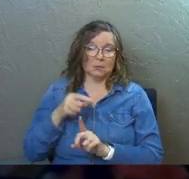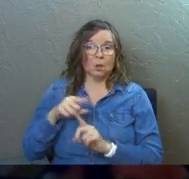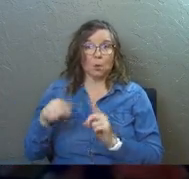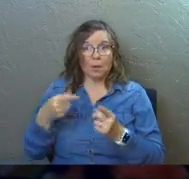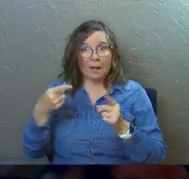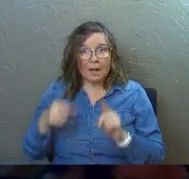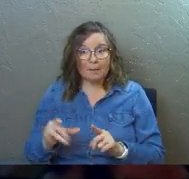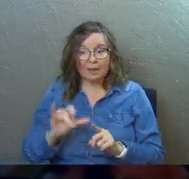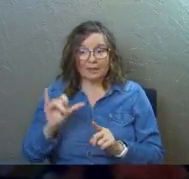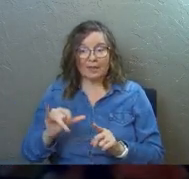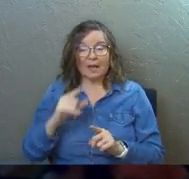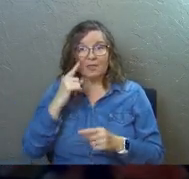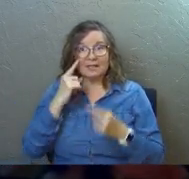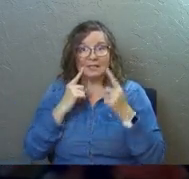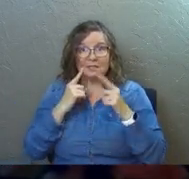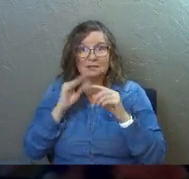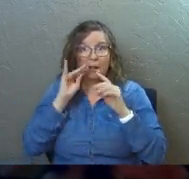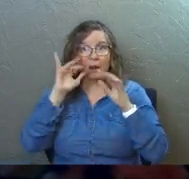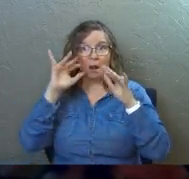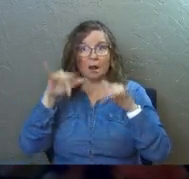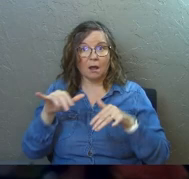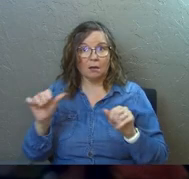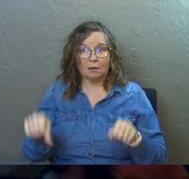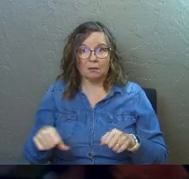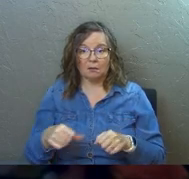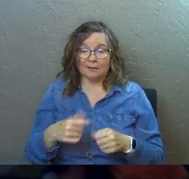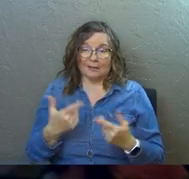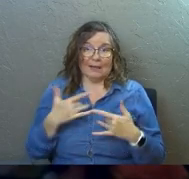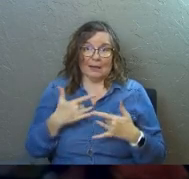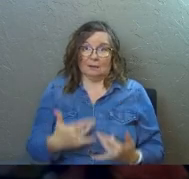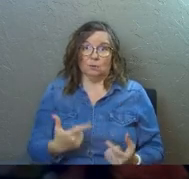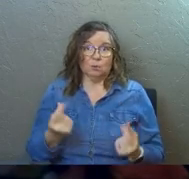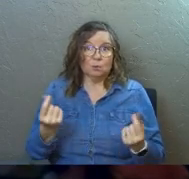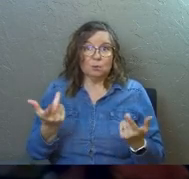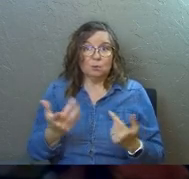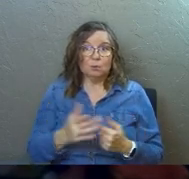Because when it happens like that, the tears just come. They just do.